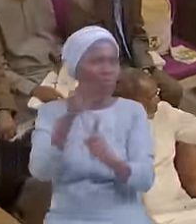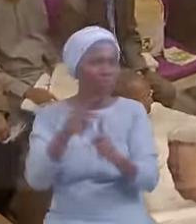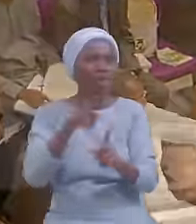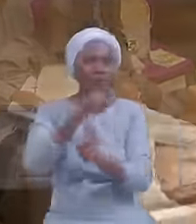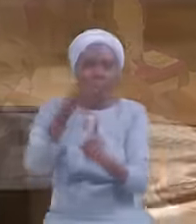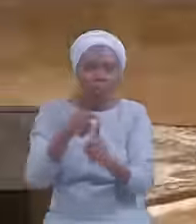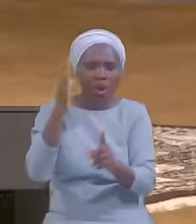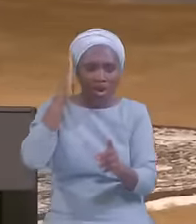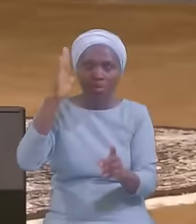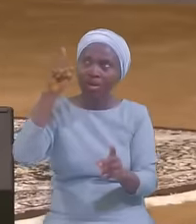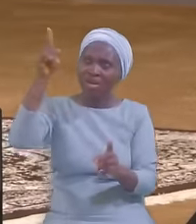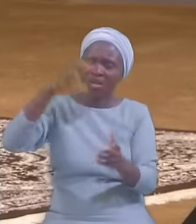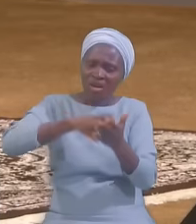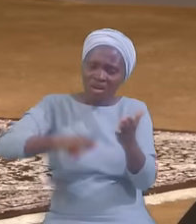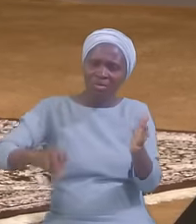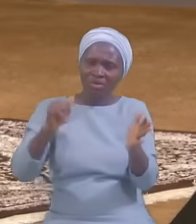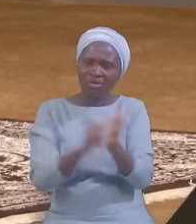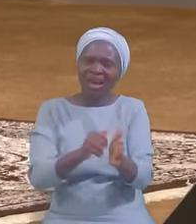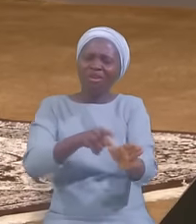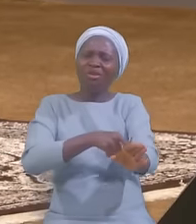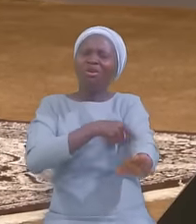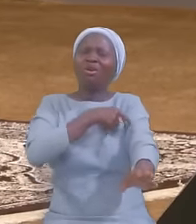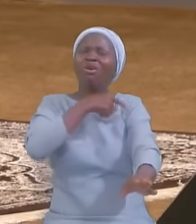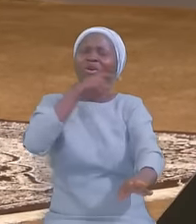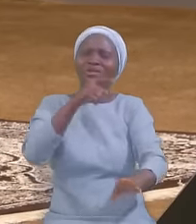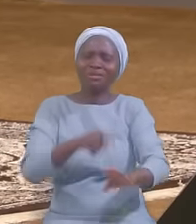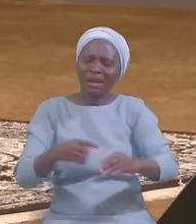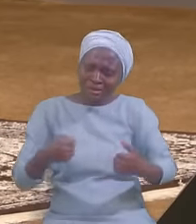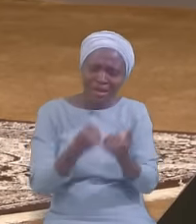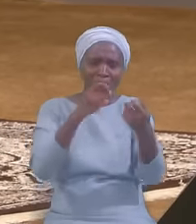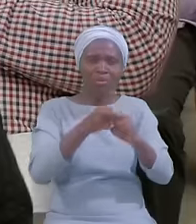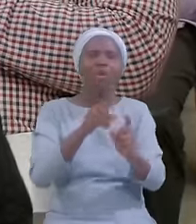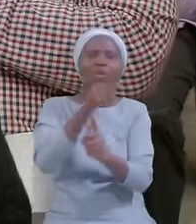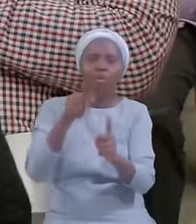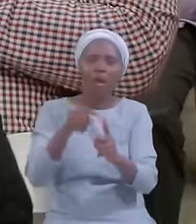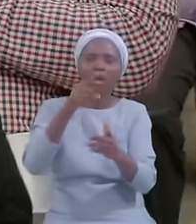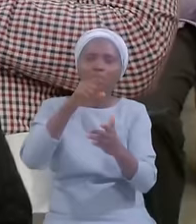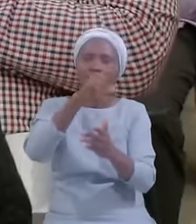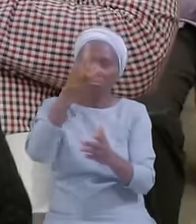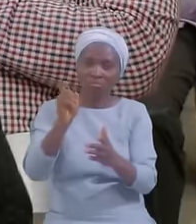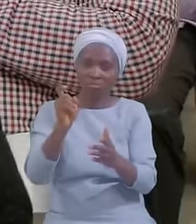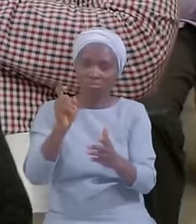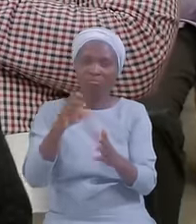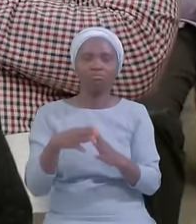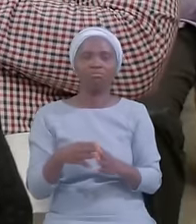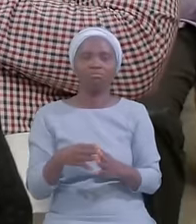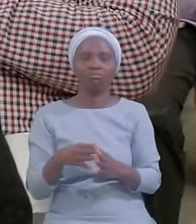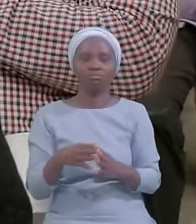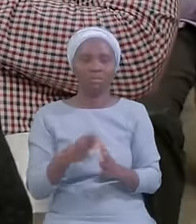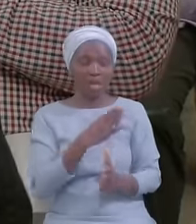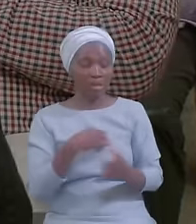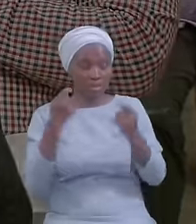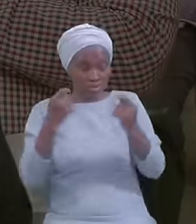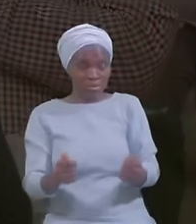challenge, long-standing challenge? When will he take it away tonight? And immediately he